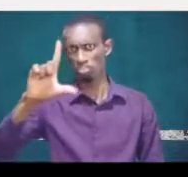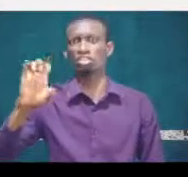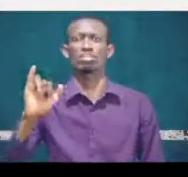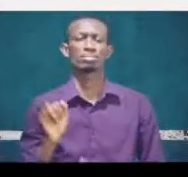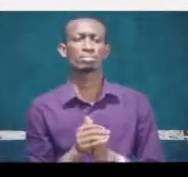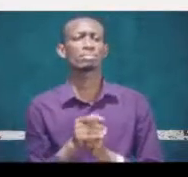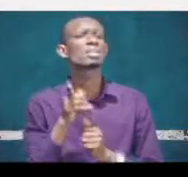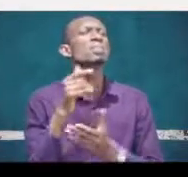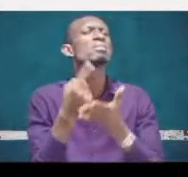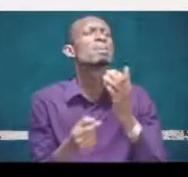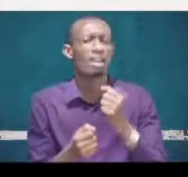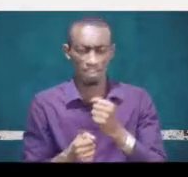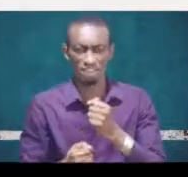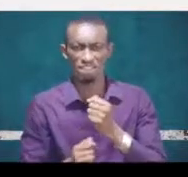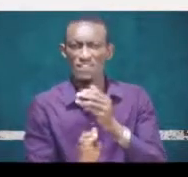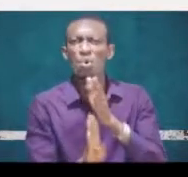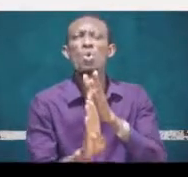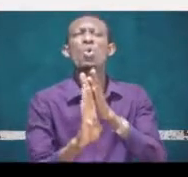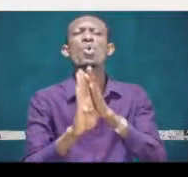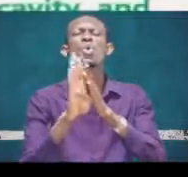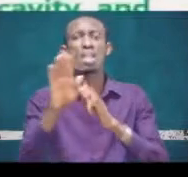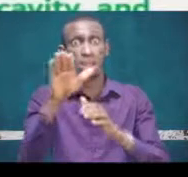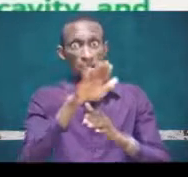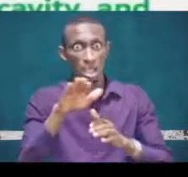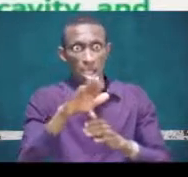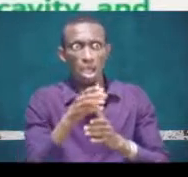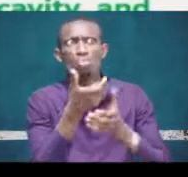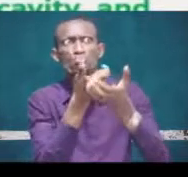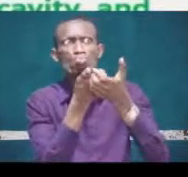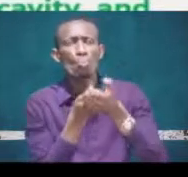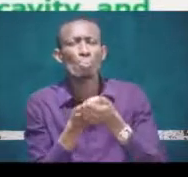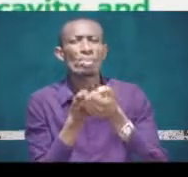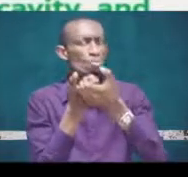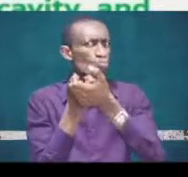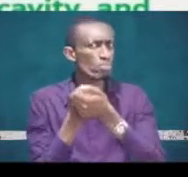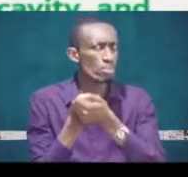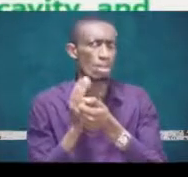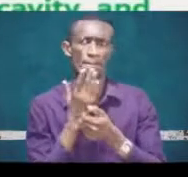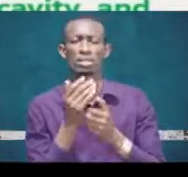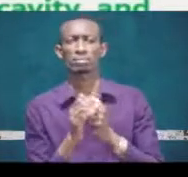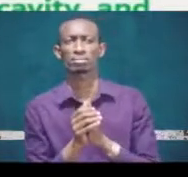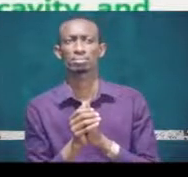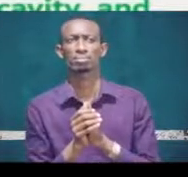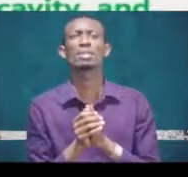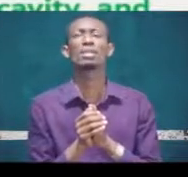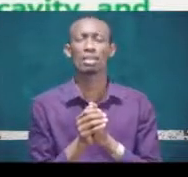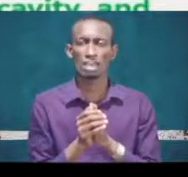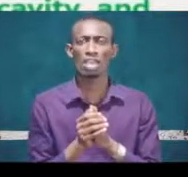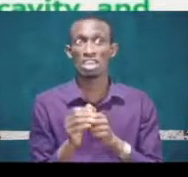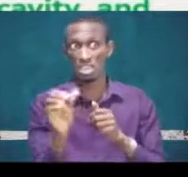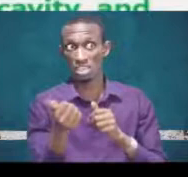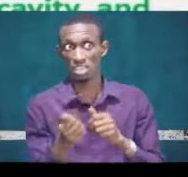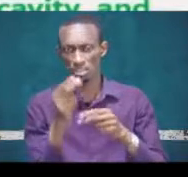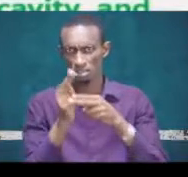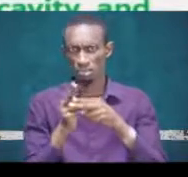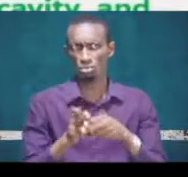area for absorption. Then we have pseudostratified columnar epithelium. Pseudo,